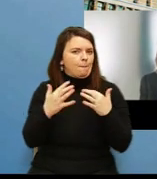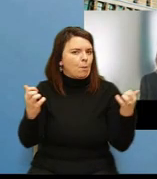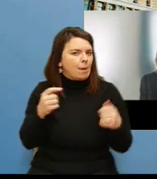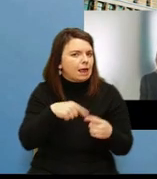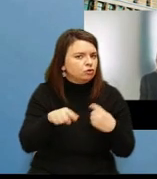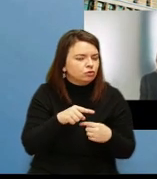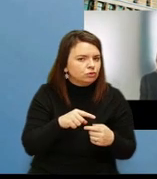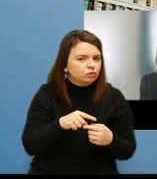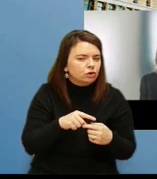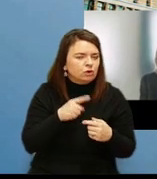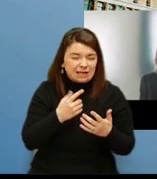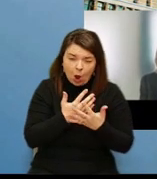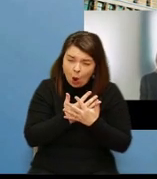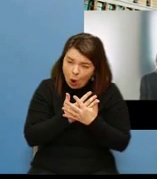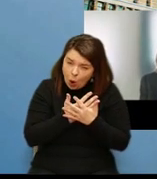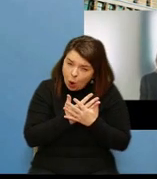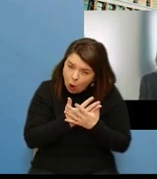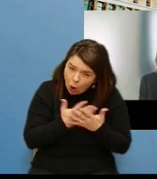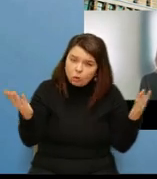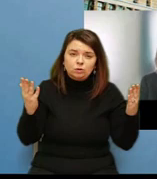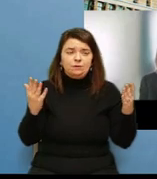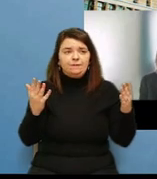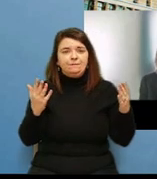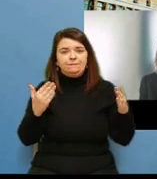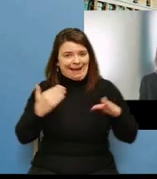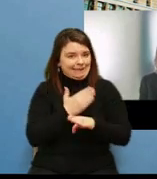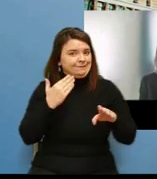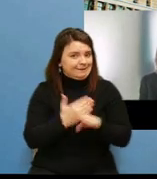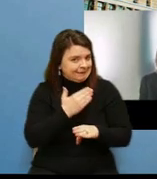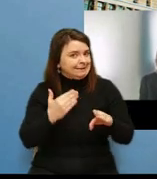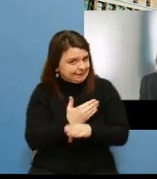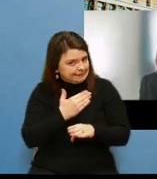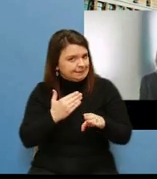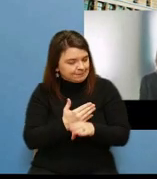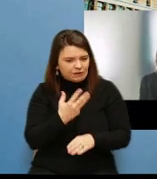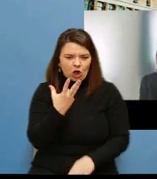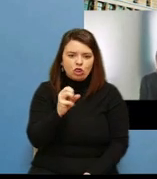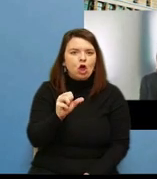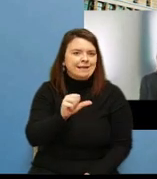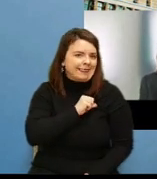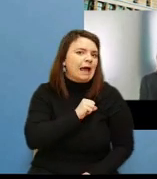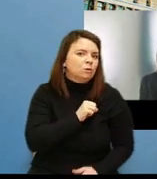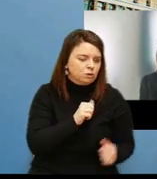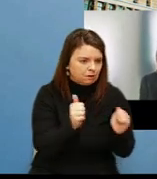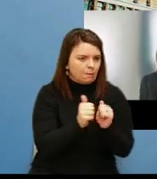so appointments are happening. So, you know, it's a huge amount of activity, 30-odd thousand